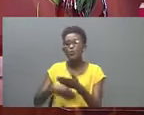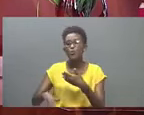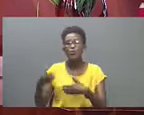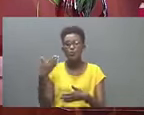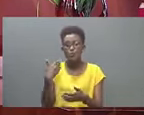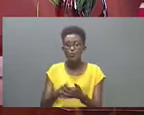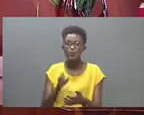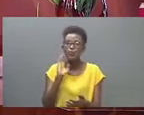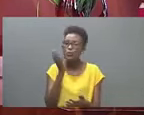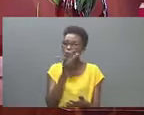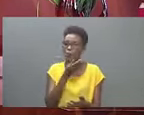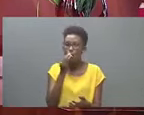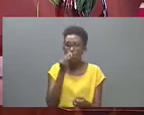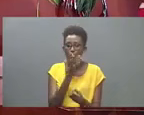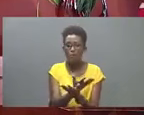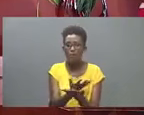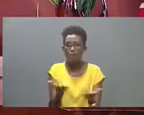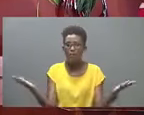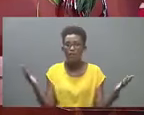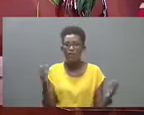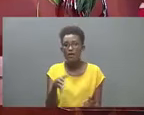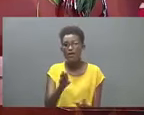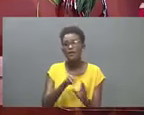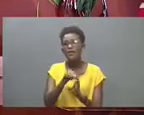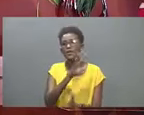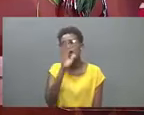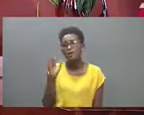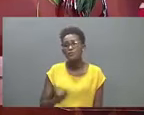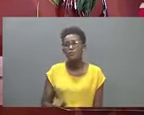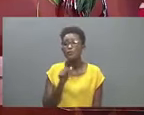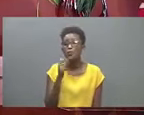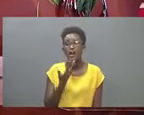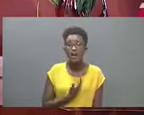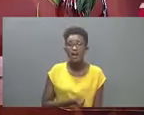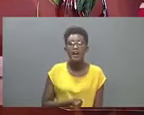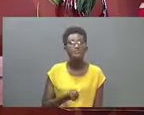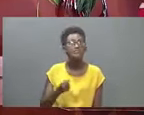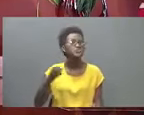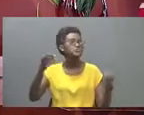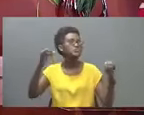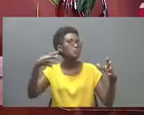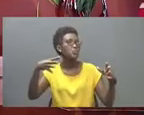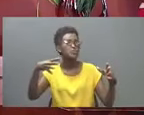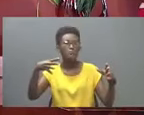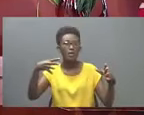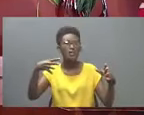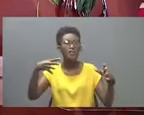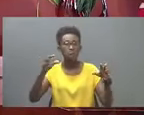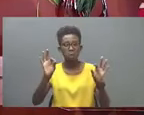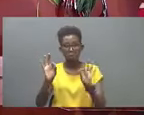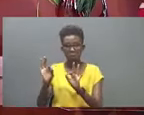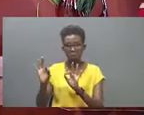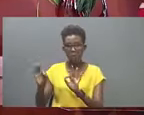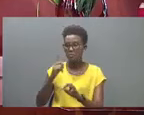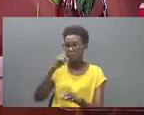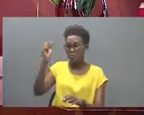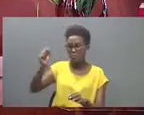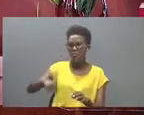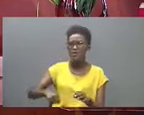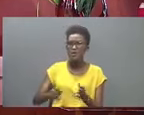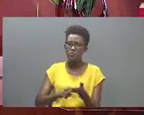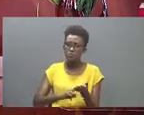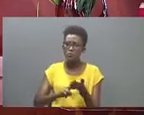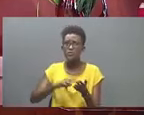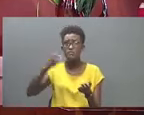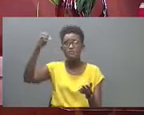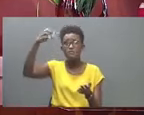rivers in Africa. We have a lot of sunshine. We can export solar to the other